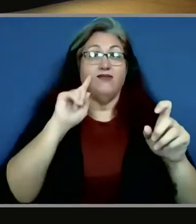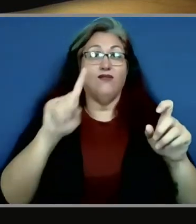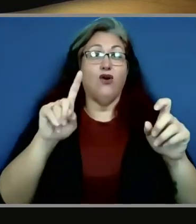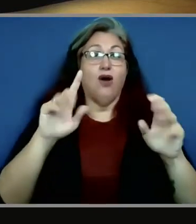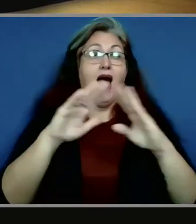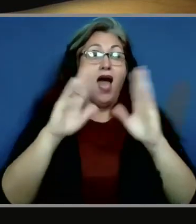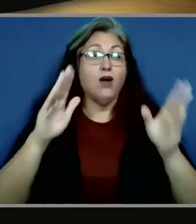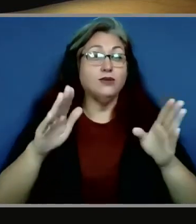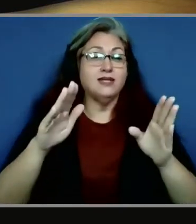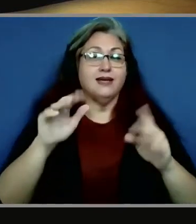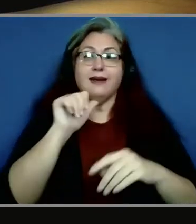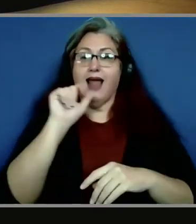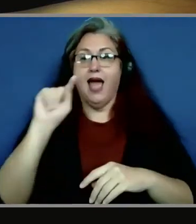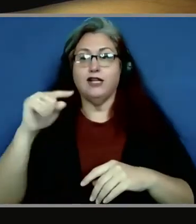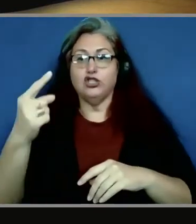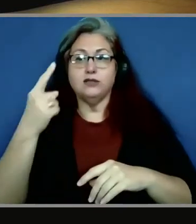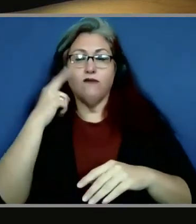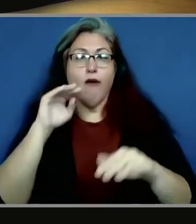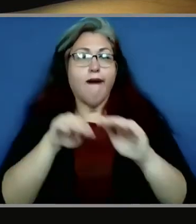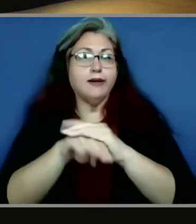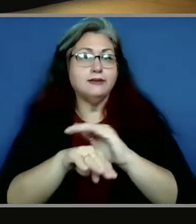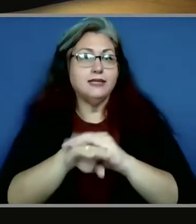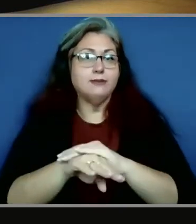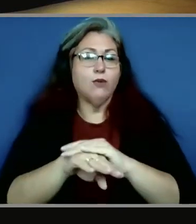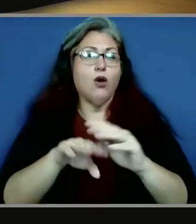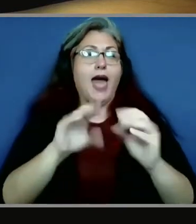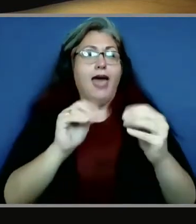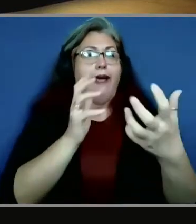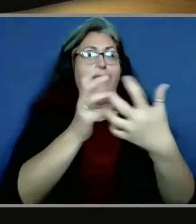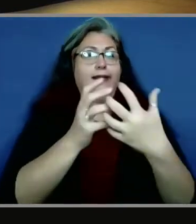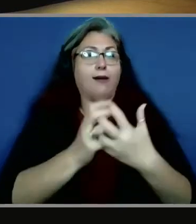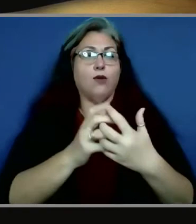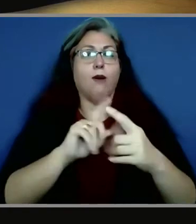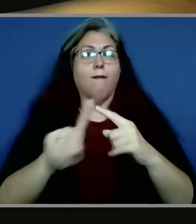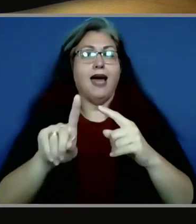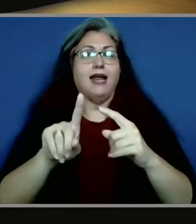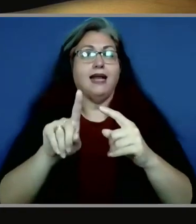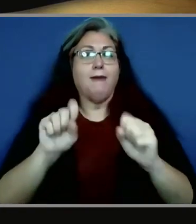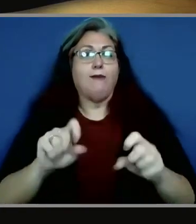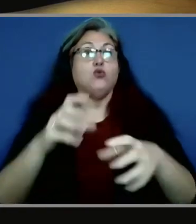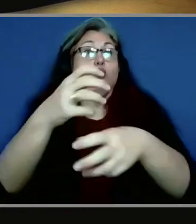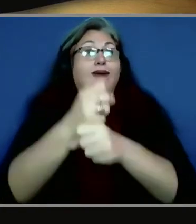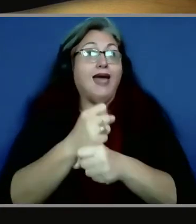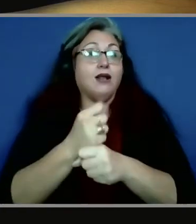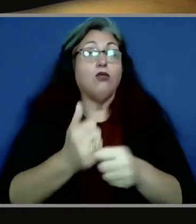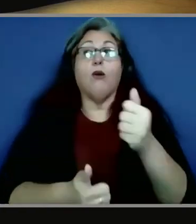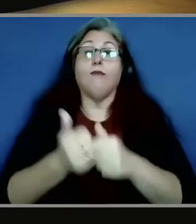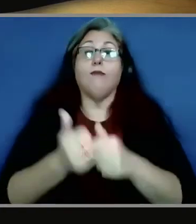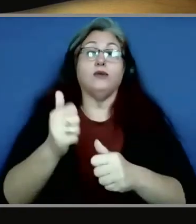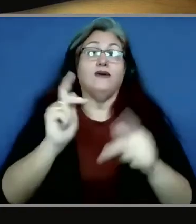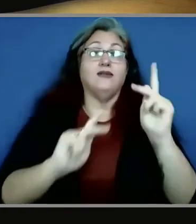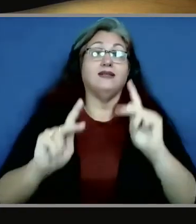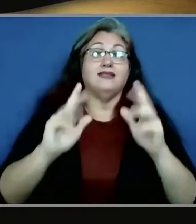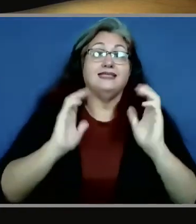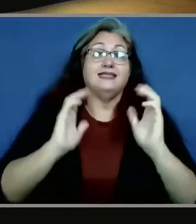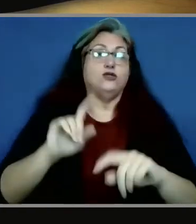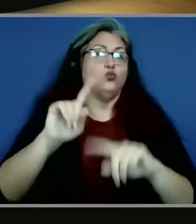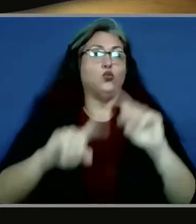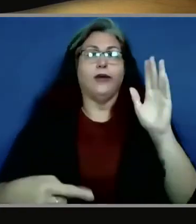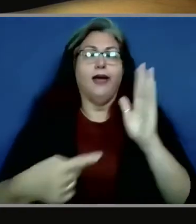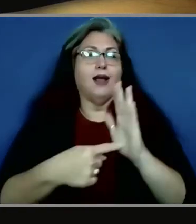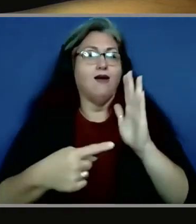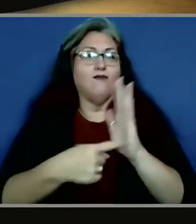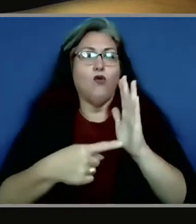earlier. So not only accessible and adaptable housing, but attainable housing for the majority of our citizens who cannot afford